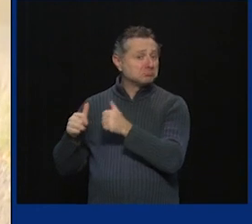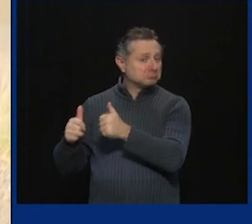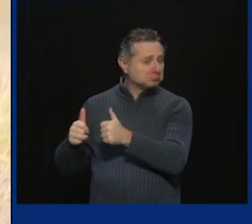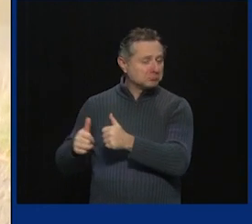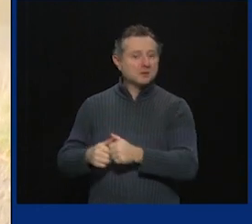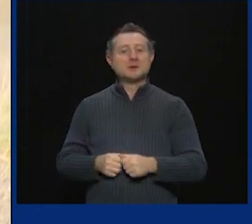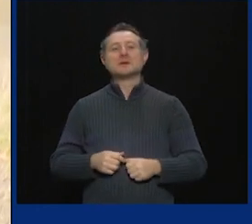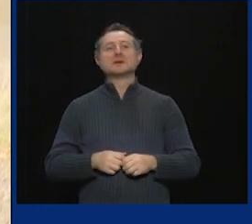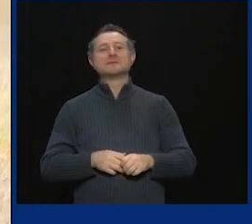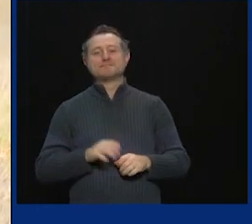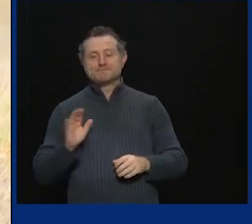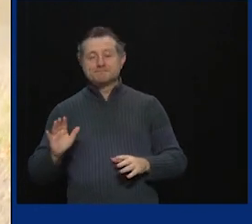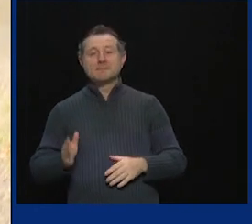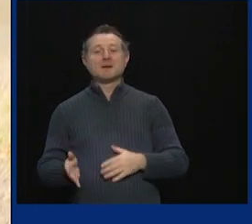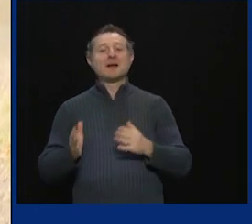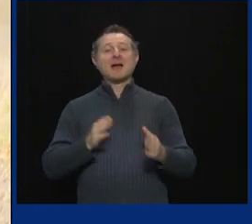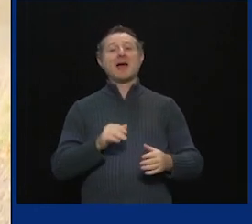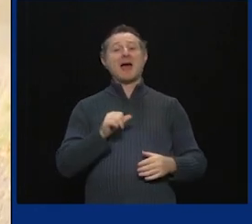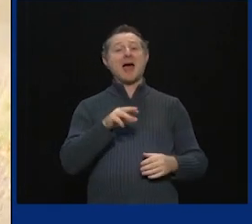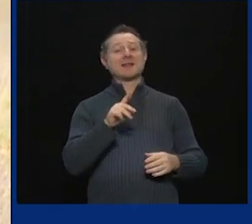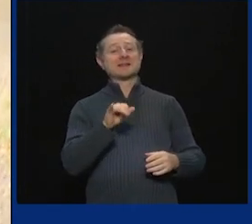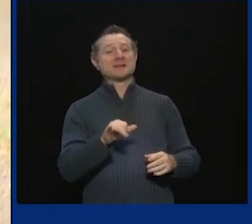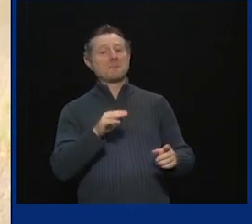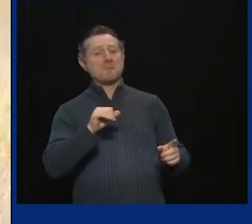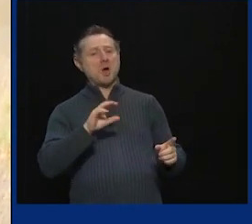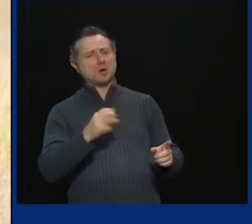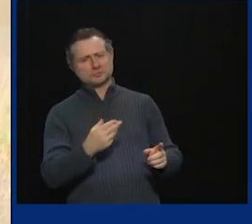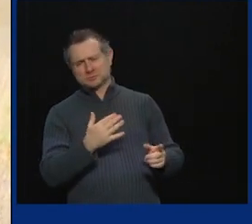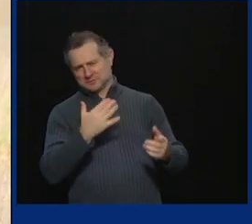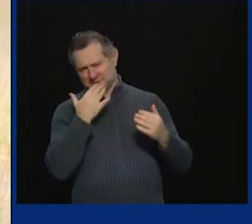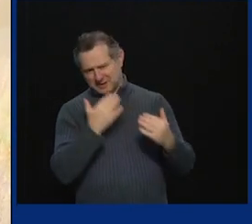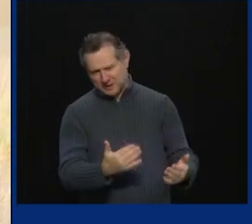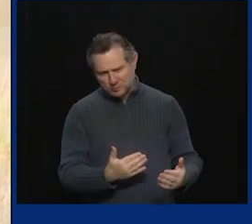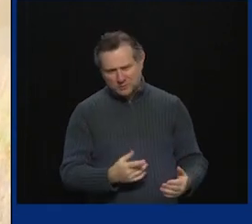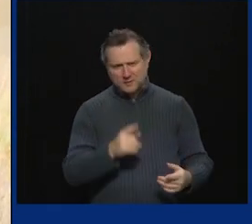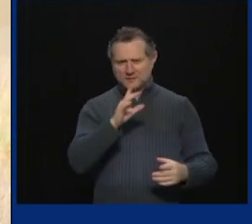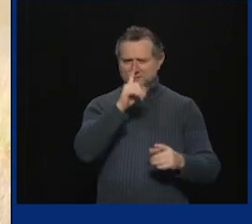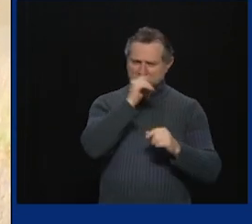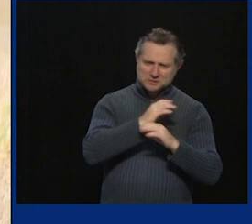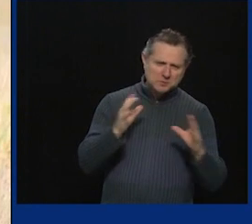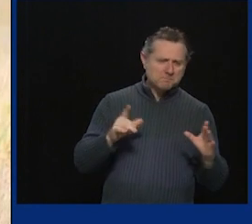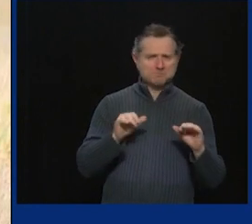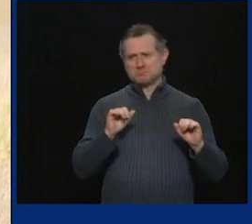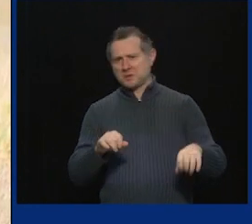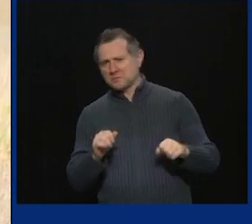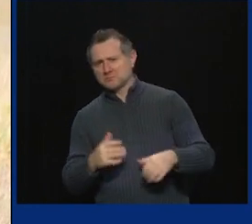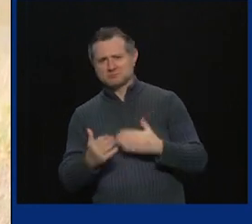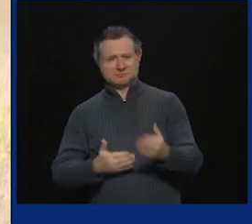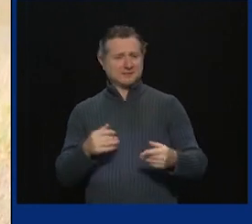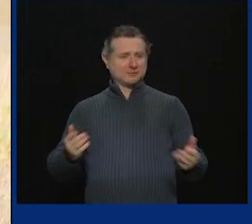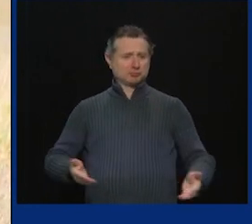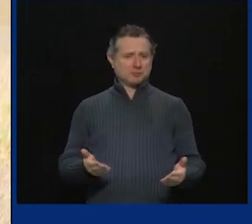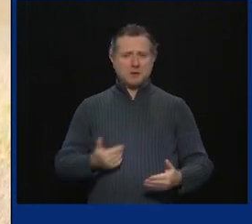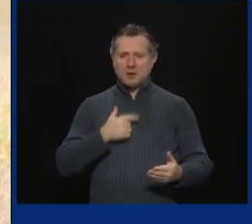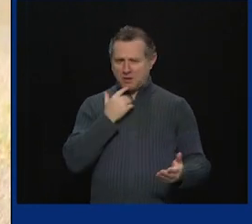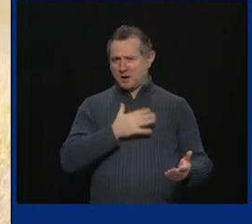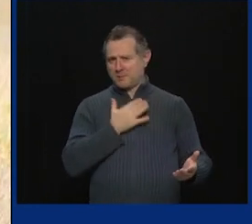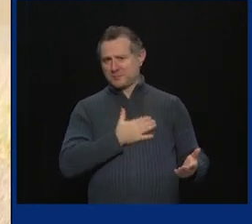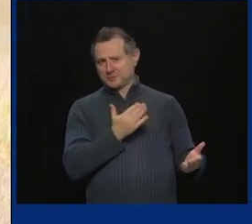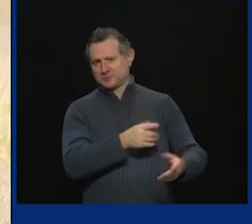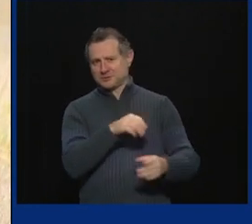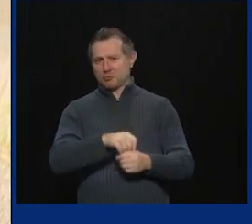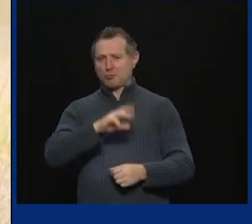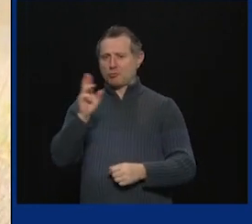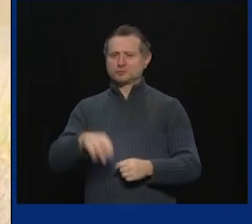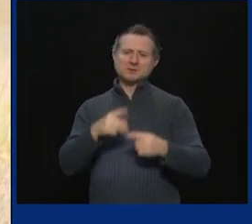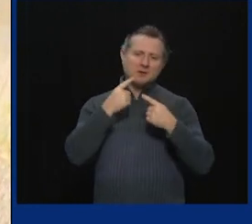March, thank you for just seeing the possibilities here. We are so excited to be there in Rochester when you announced the opportunities there just